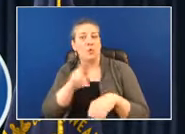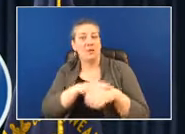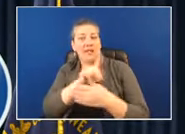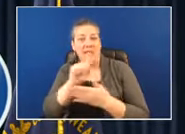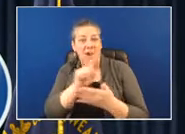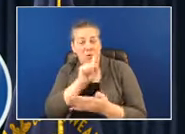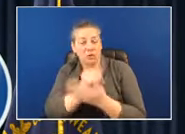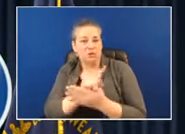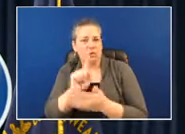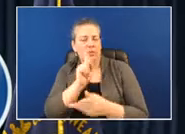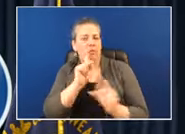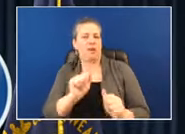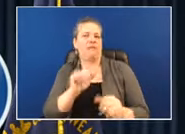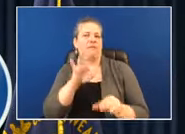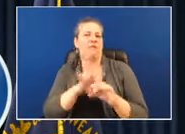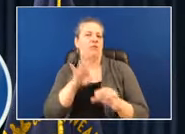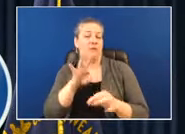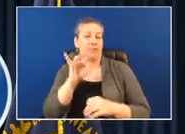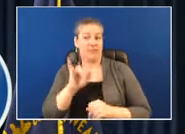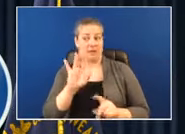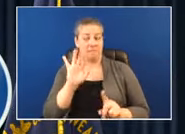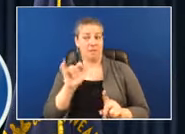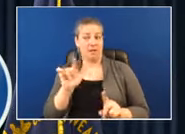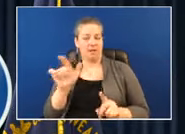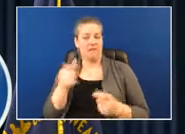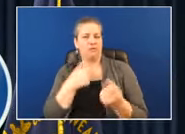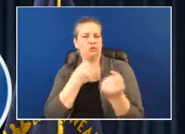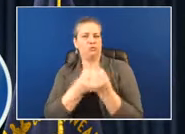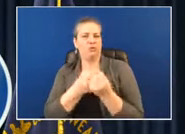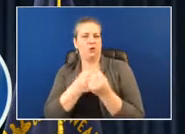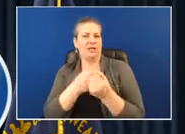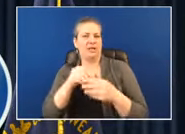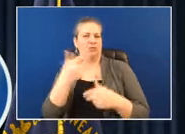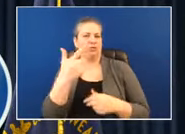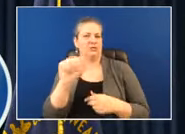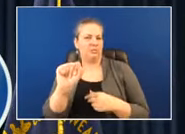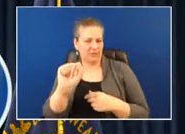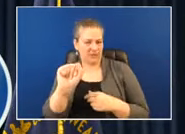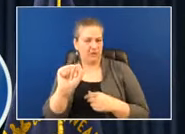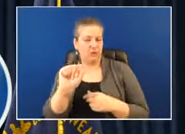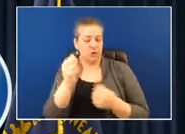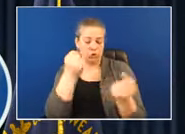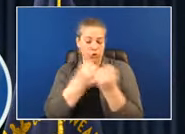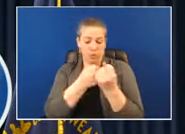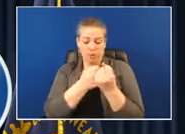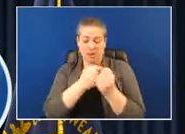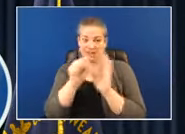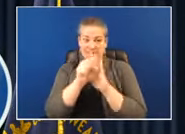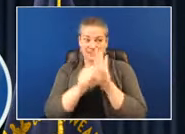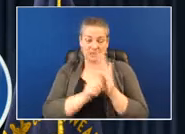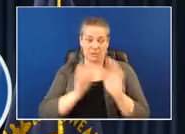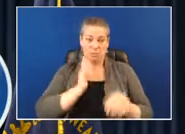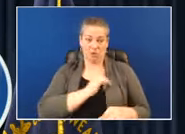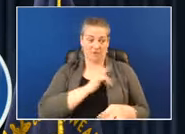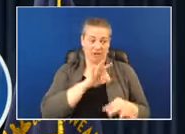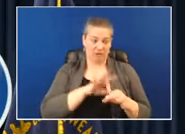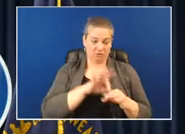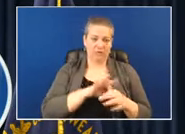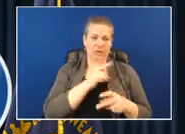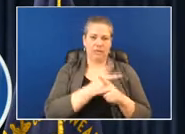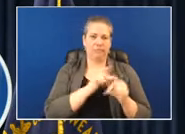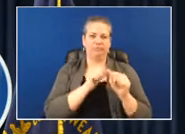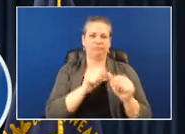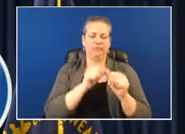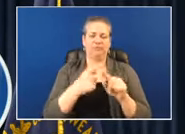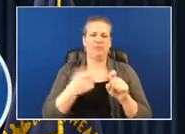vote. This bill won bipartisan support in the General Assembly, supported by the State Board of Elections, and continues to work from the last session